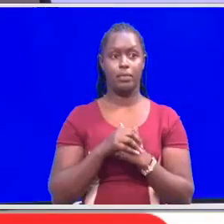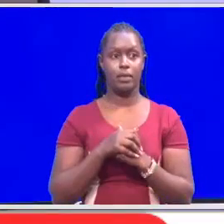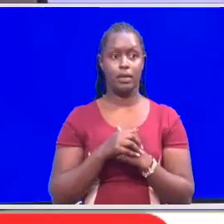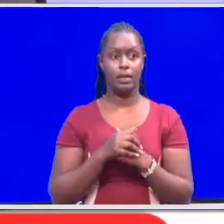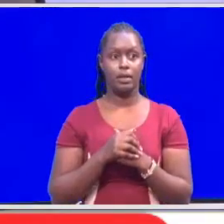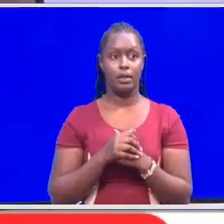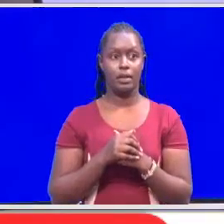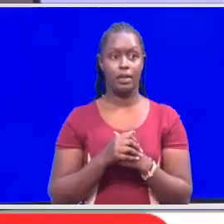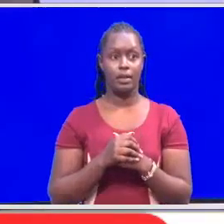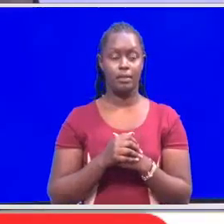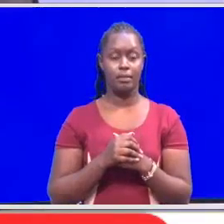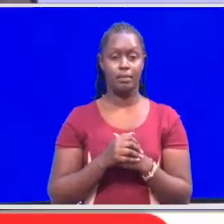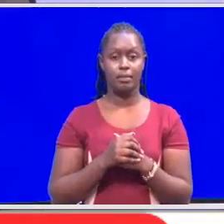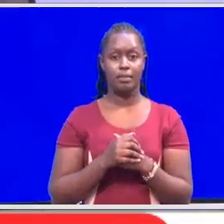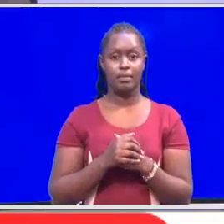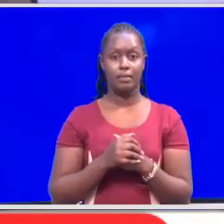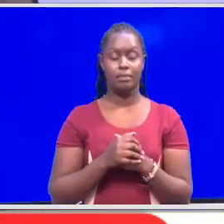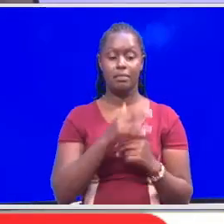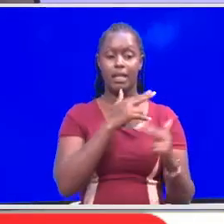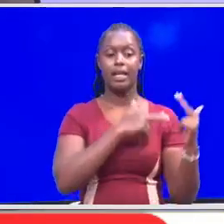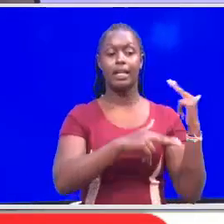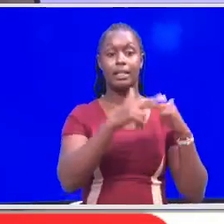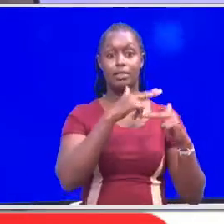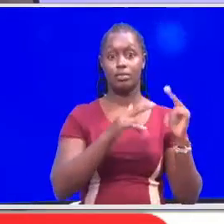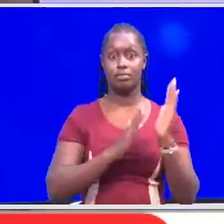That is an interesting history.